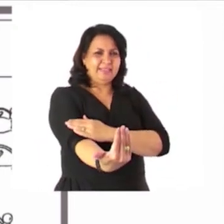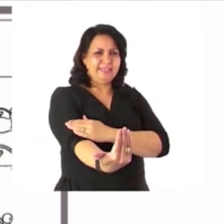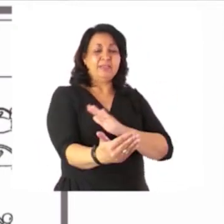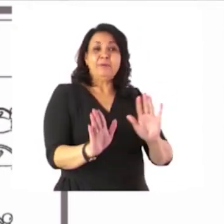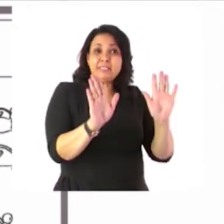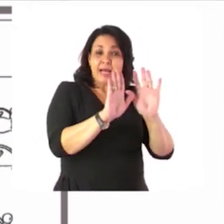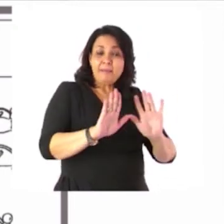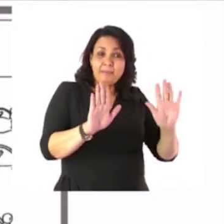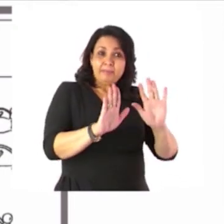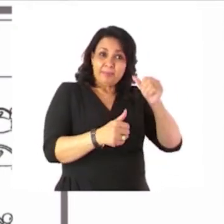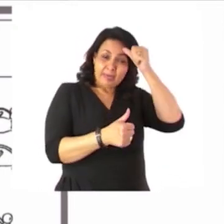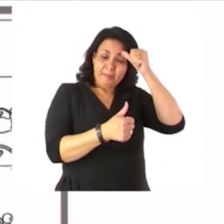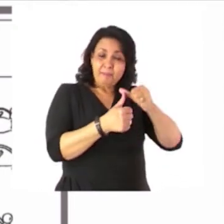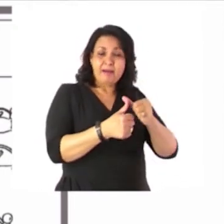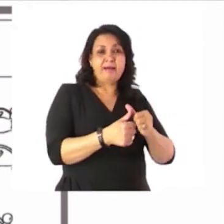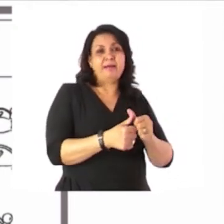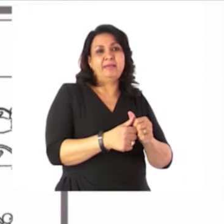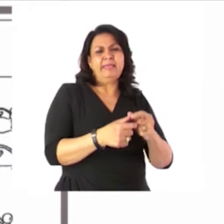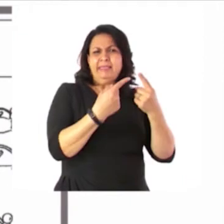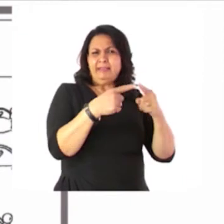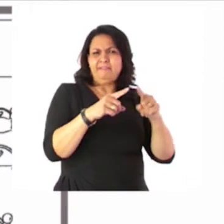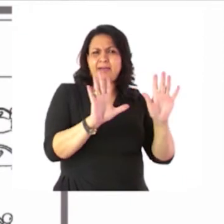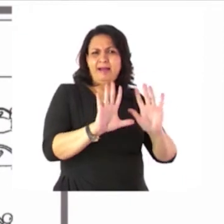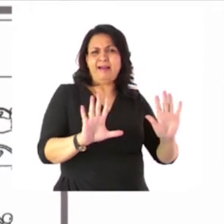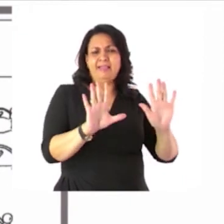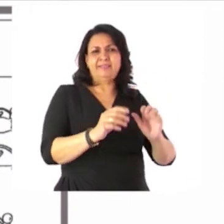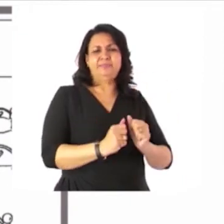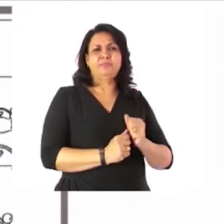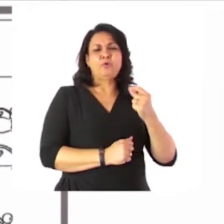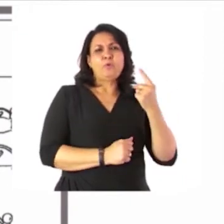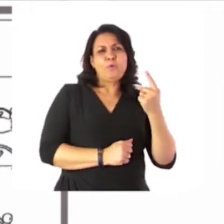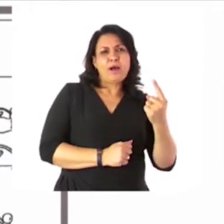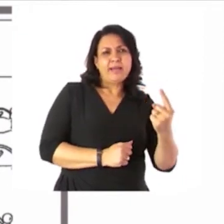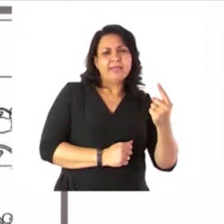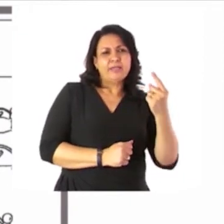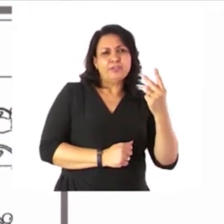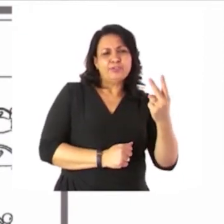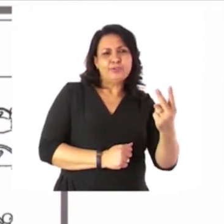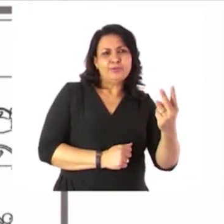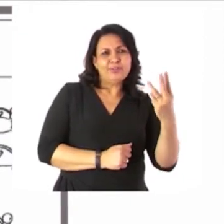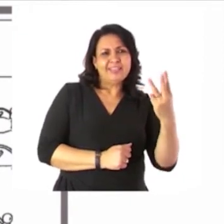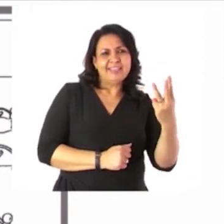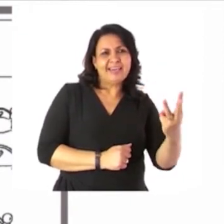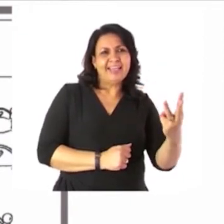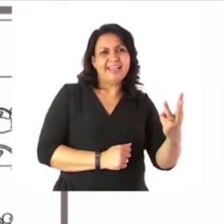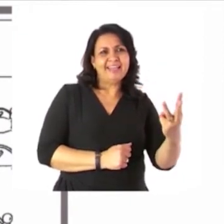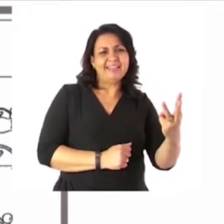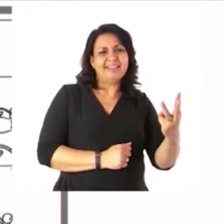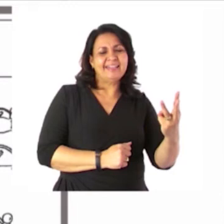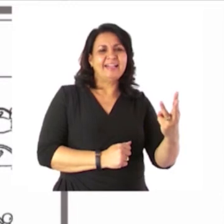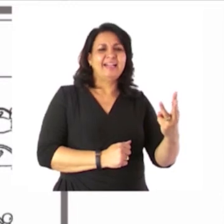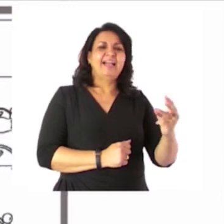it in different colors of your choice. 1, 2, 3, and then we write